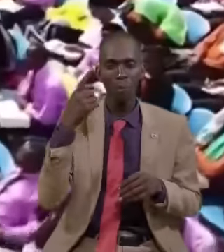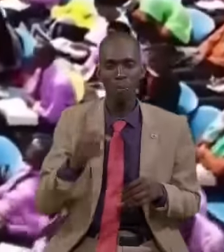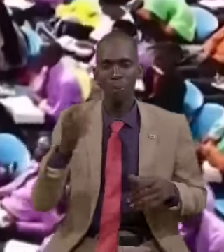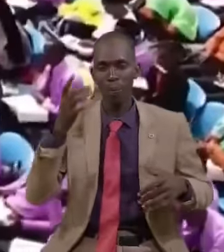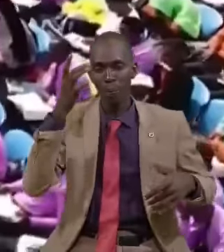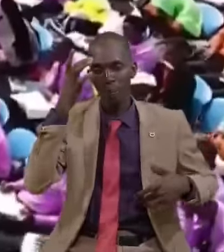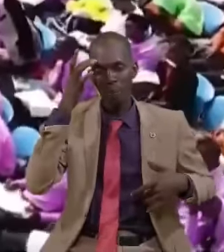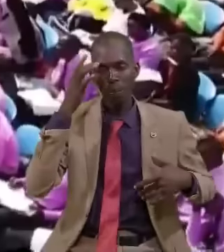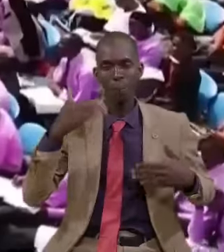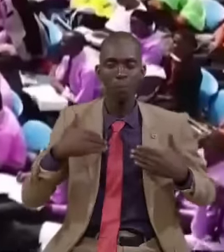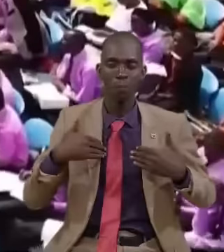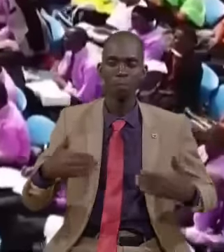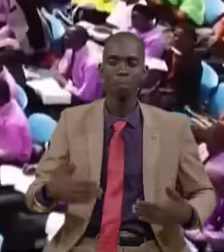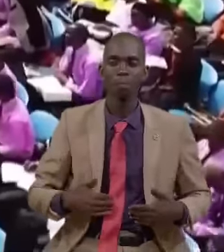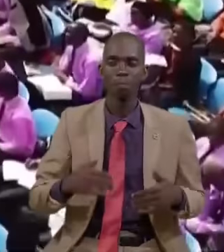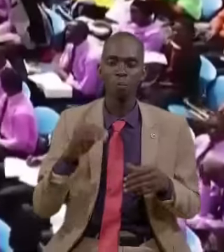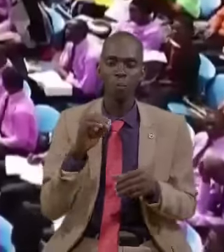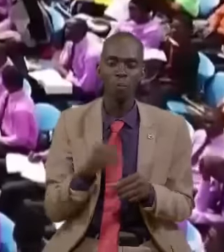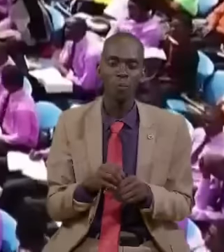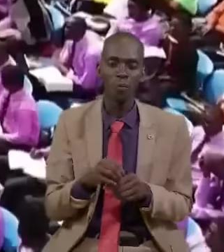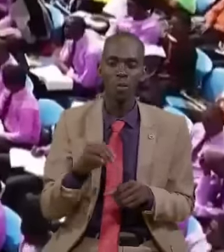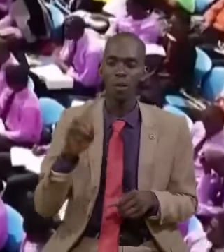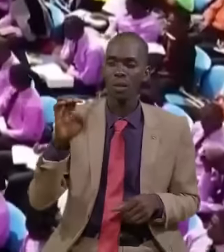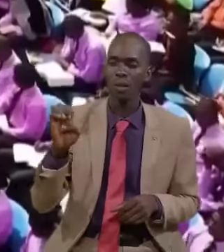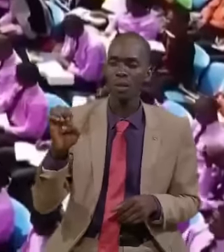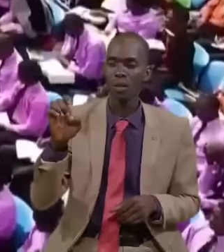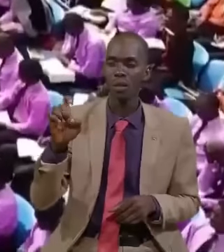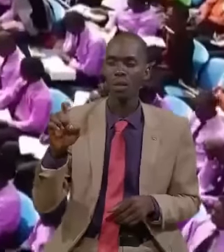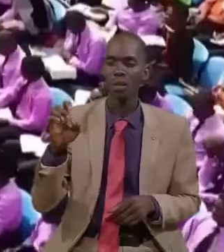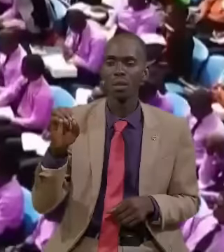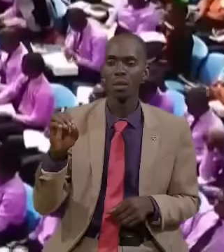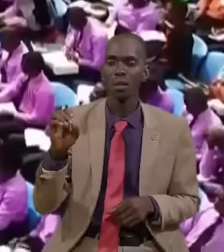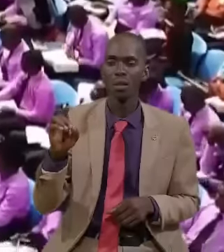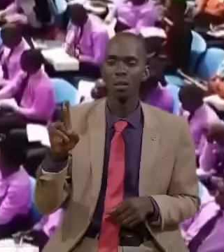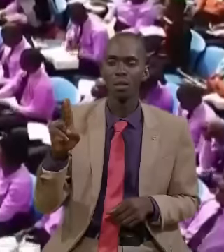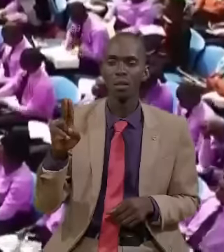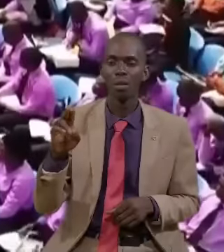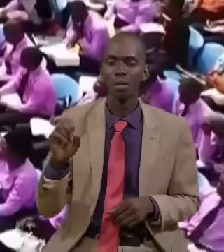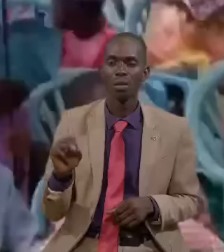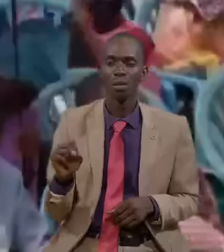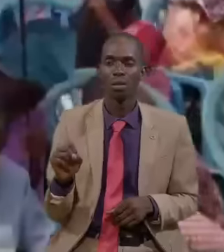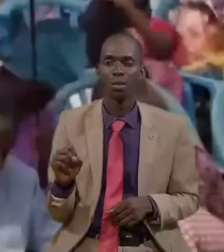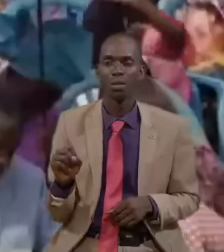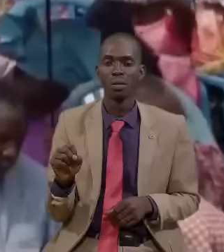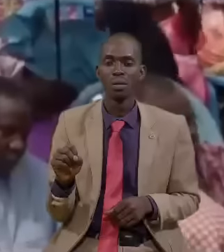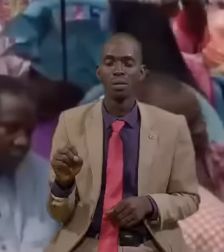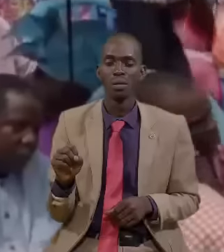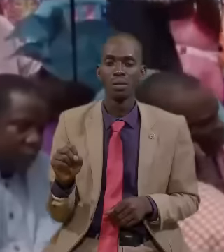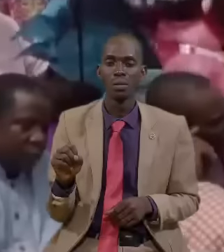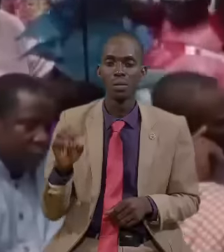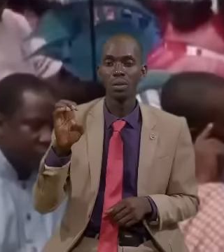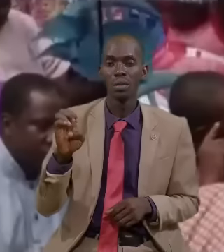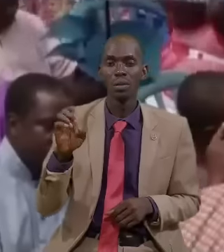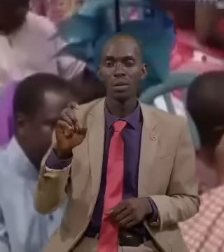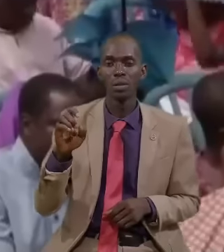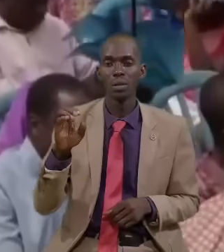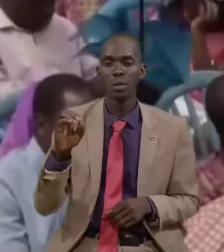body. It tells us in Exodus chapter 15, verse 26,